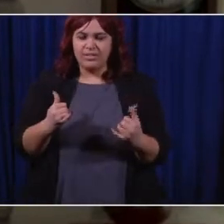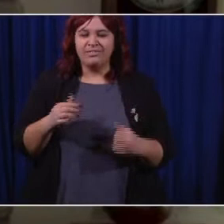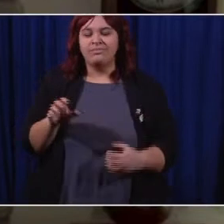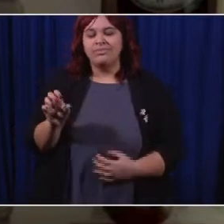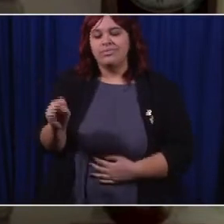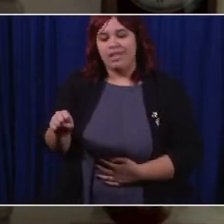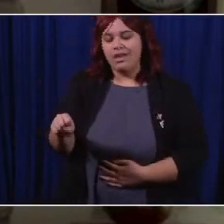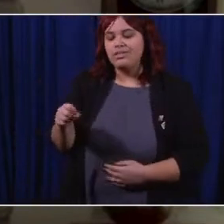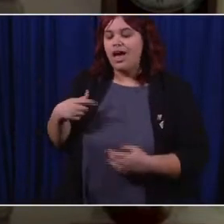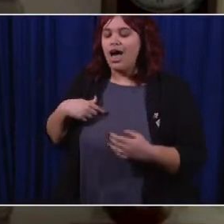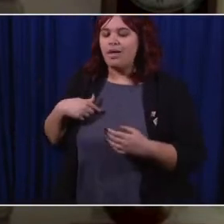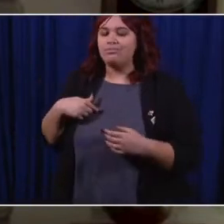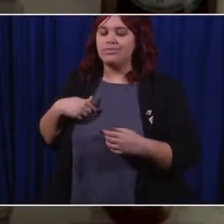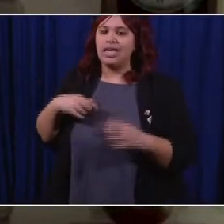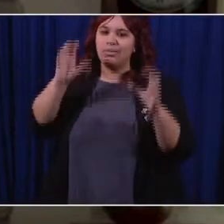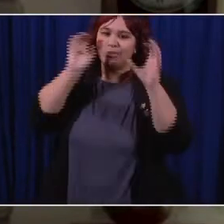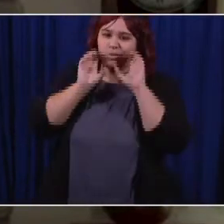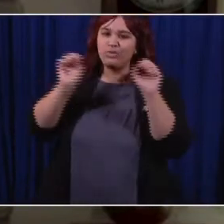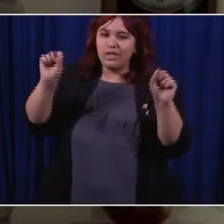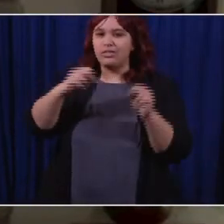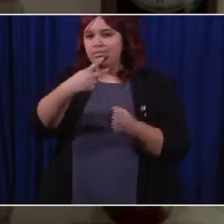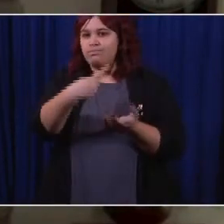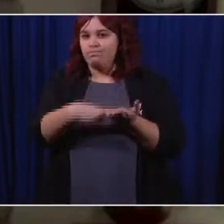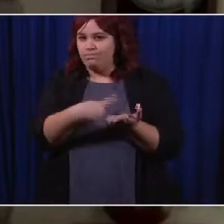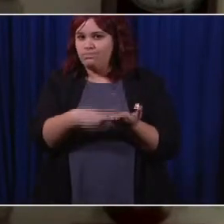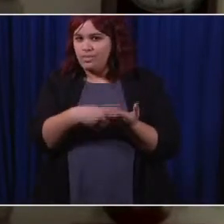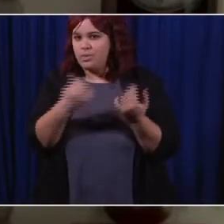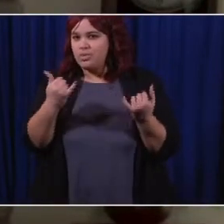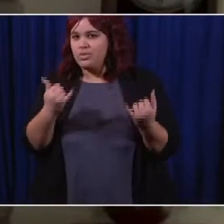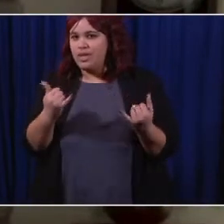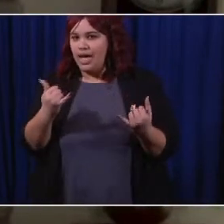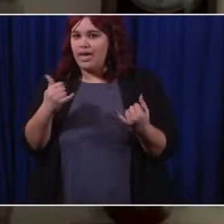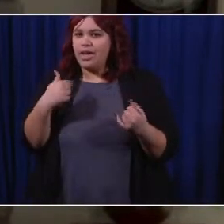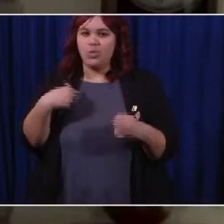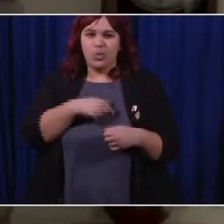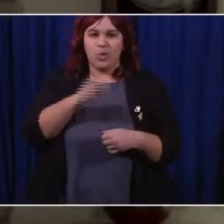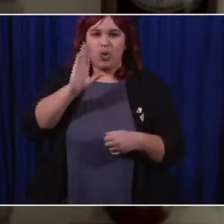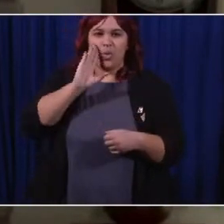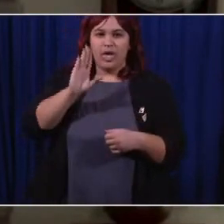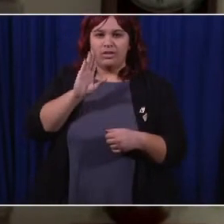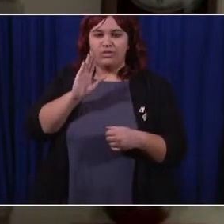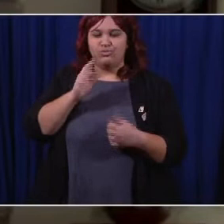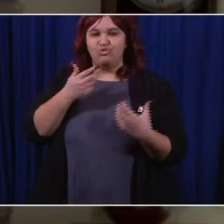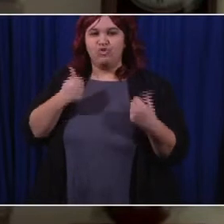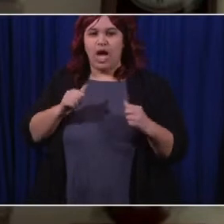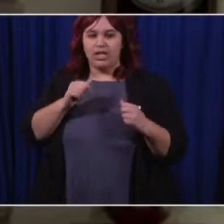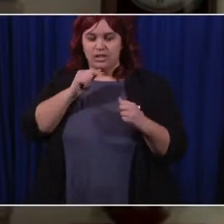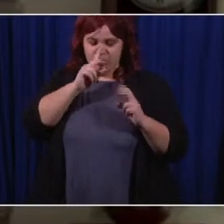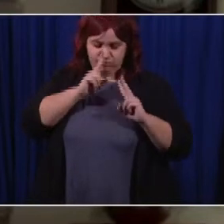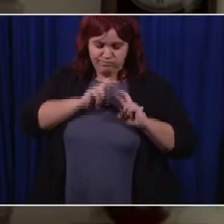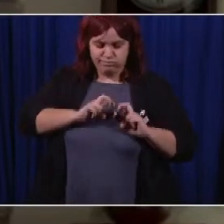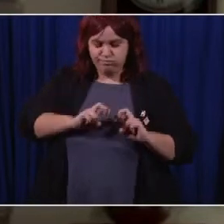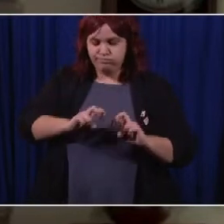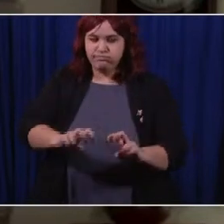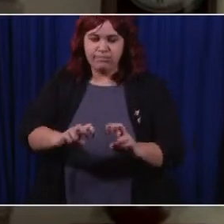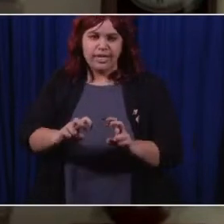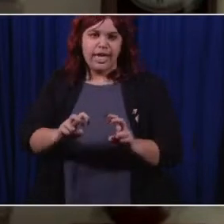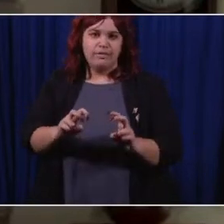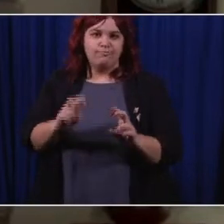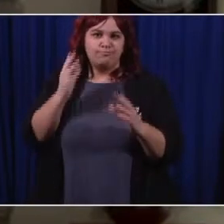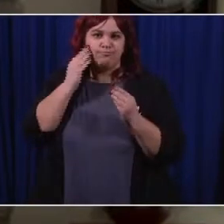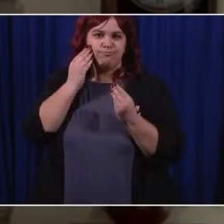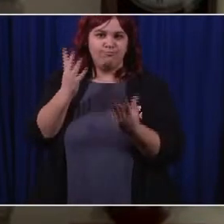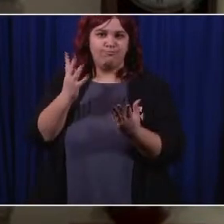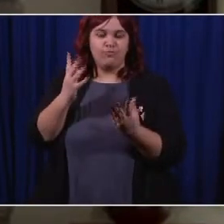UC's president, President Pinto, and he and I are going to talk about it. So I'm looking into it. I don't know what